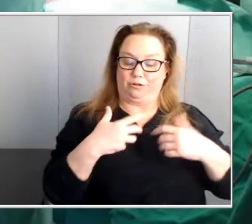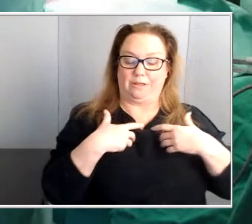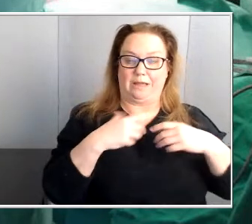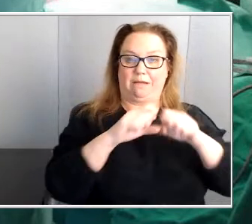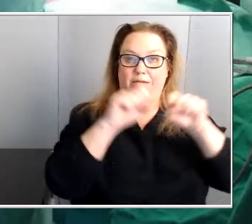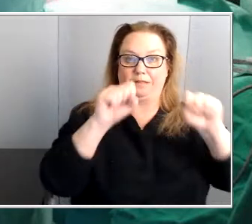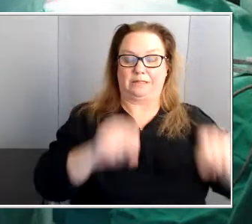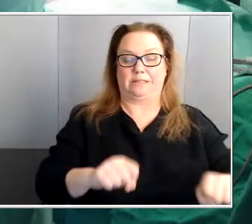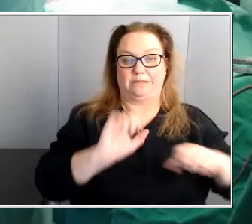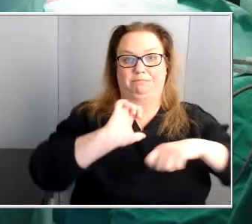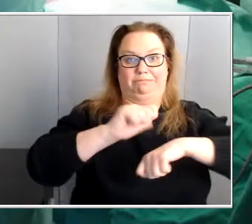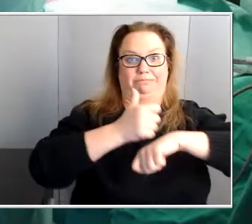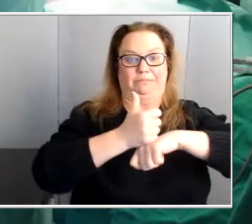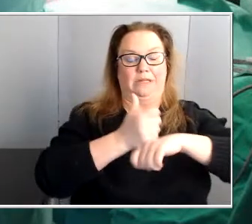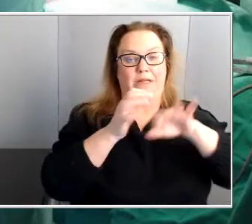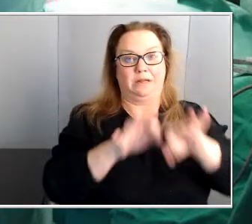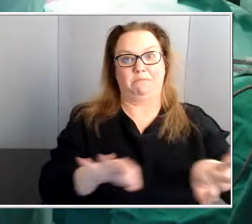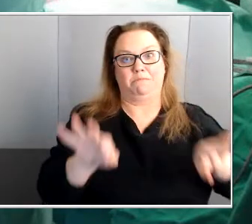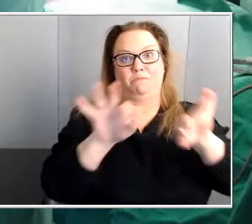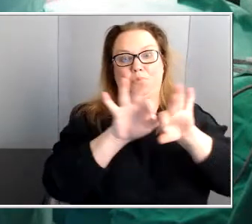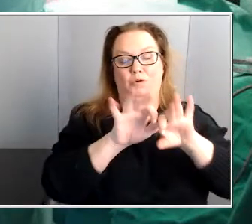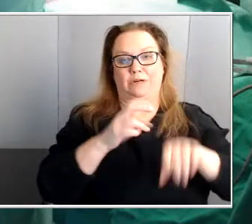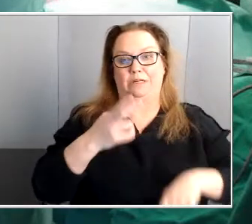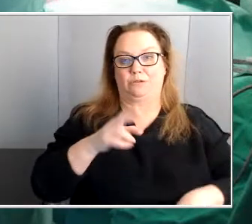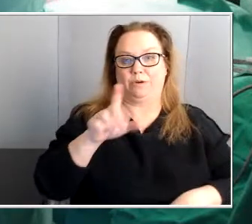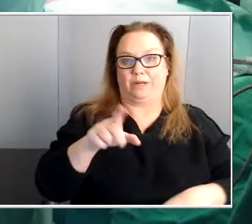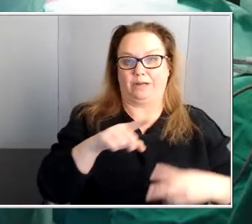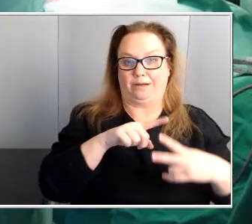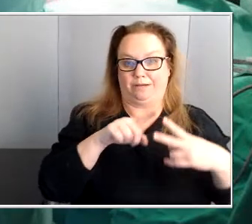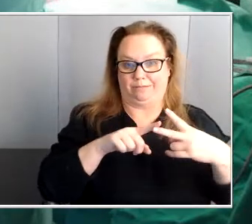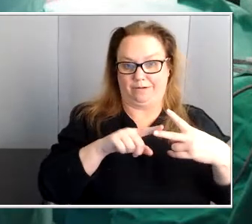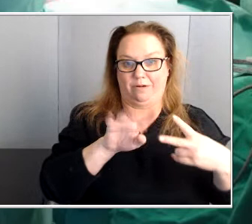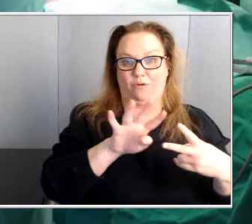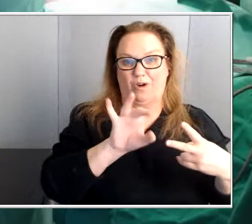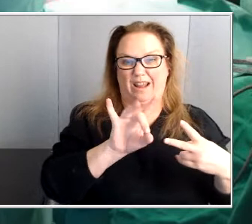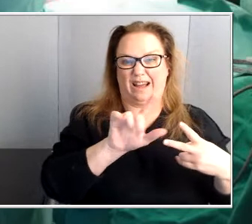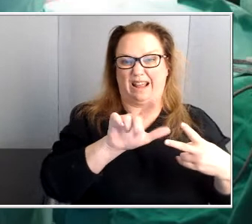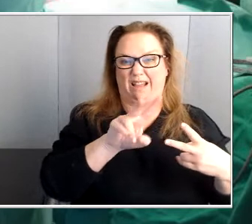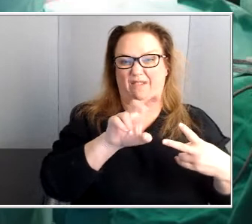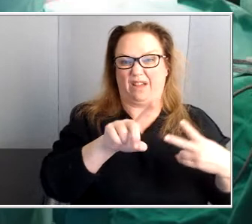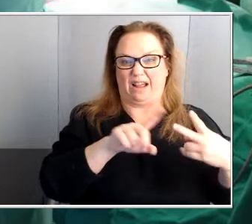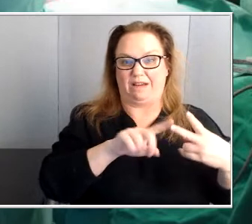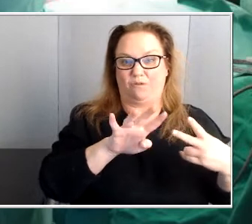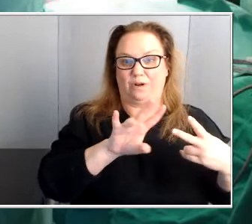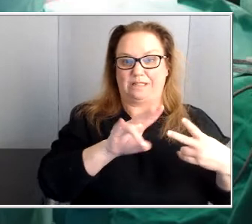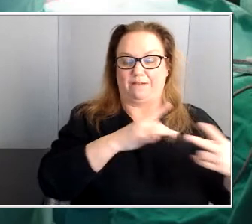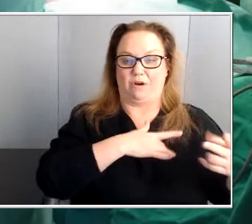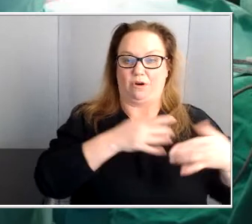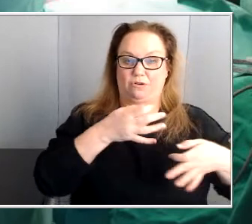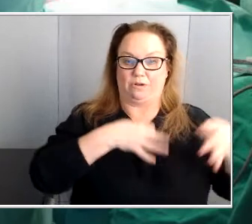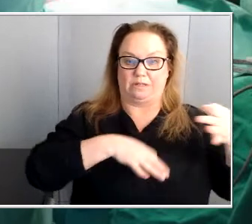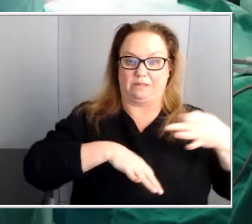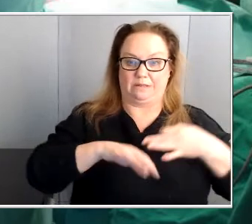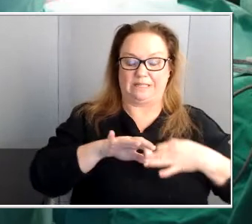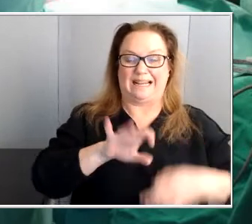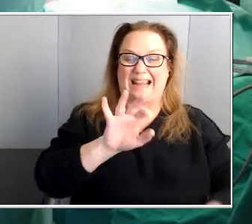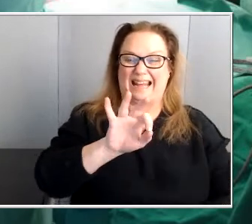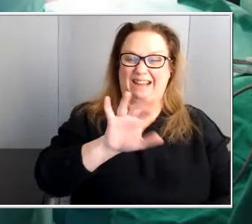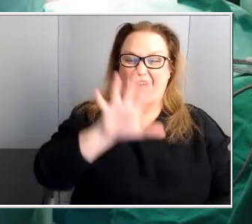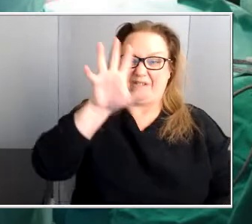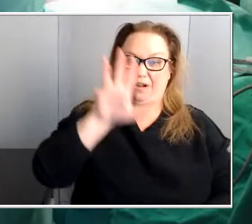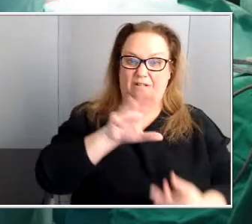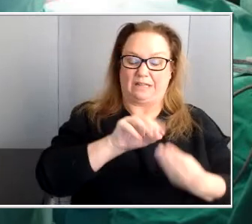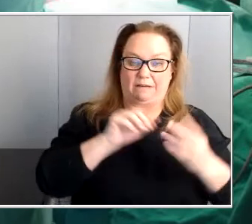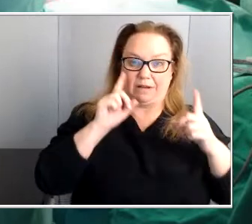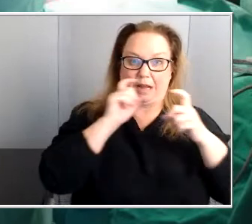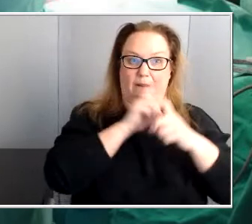records with 48 LVAD surgeries and 47 heart transplants. That's 95 very serious, very complex surgeries